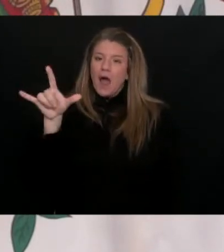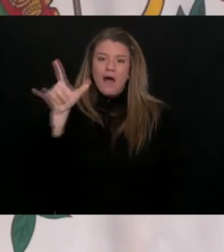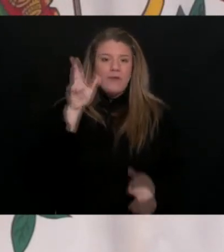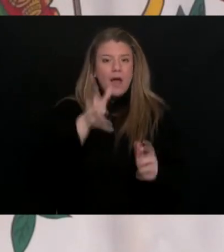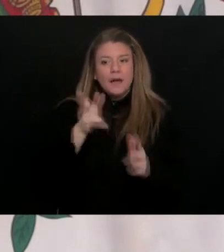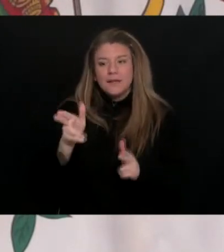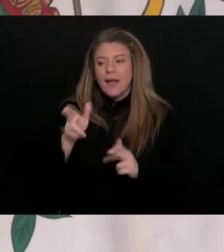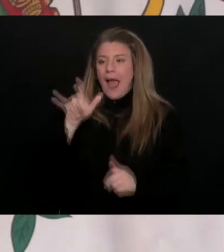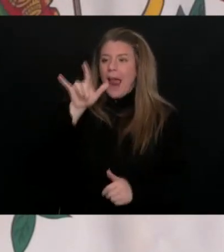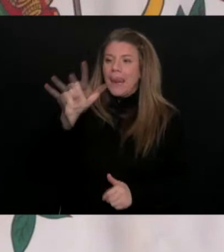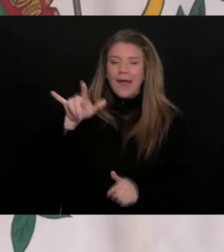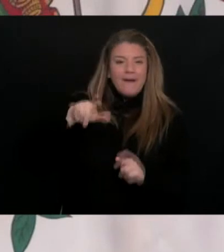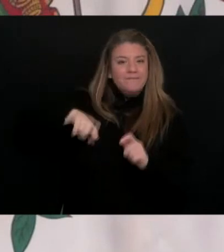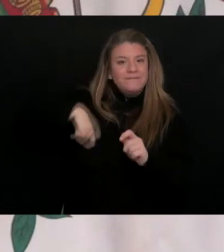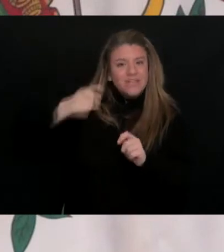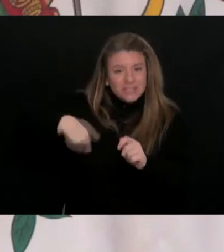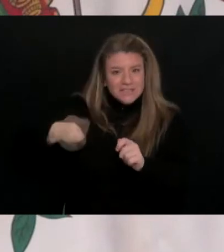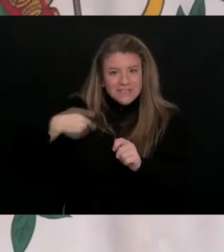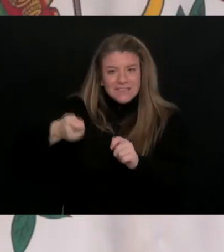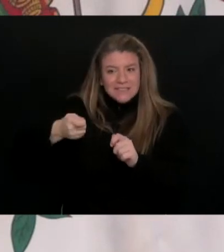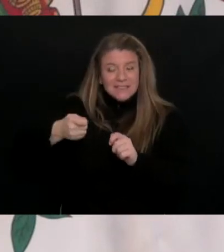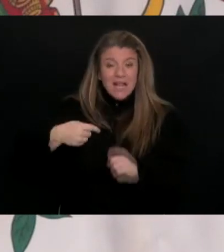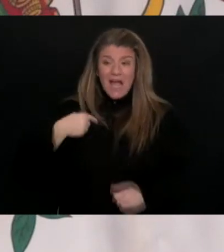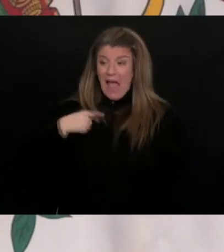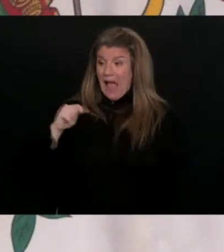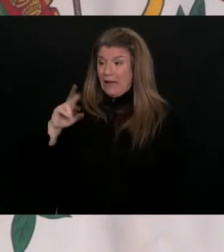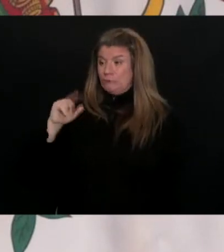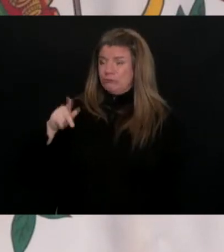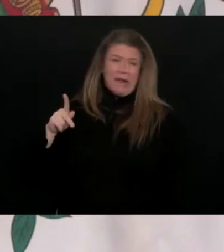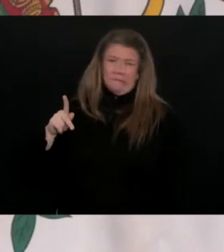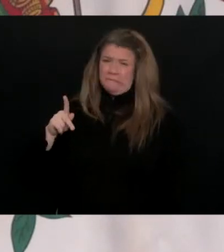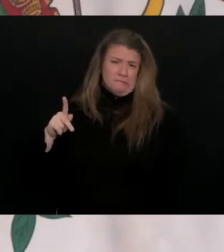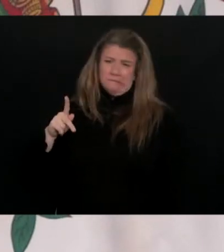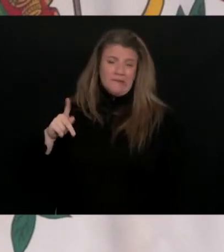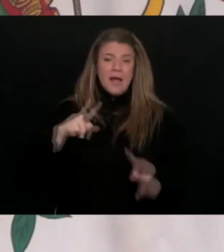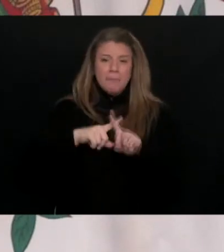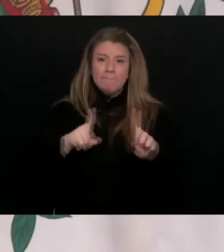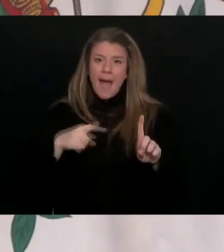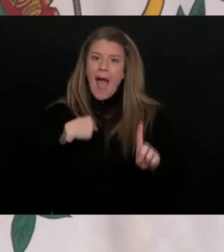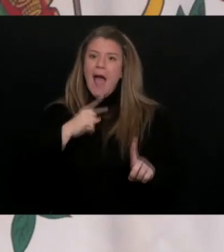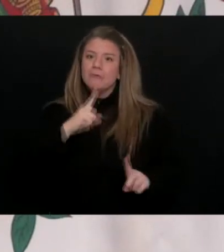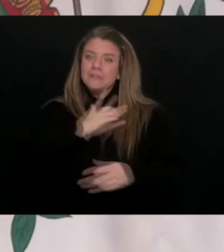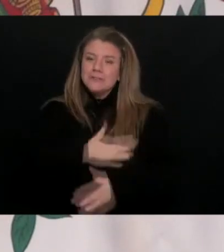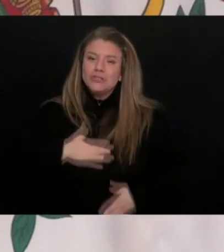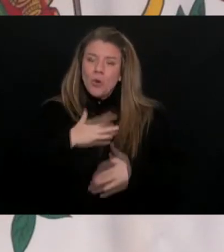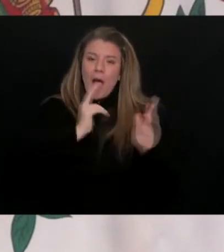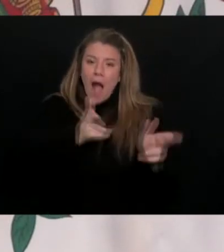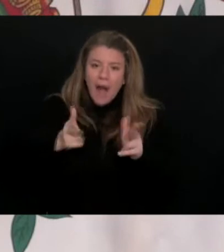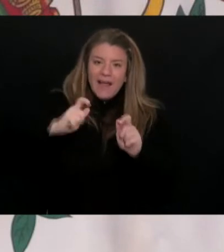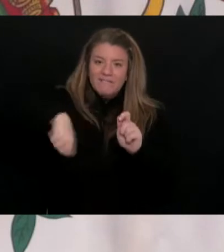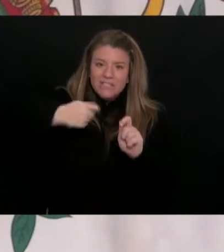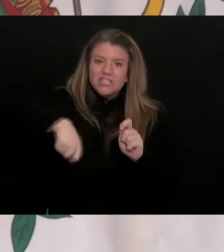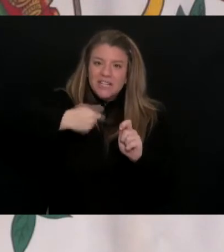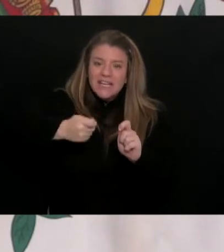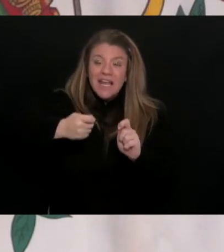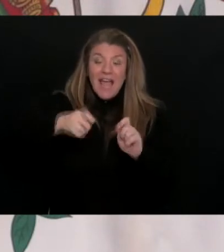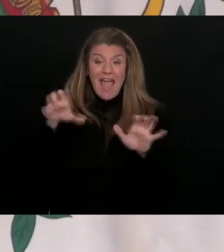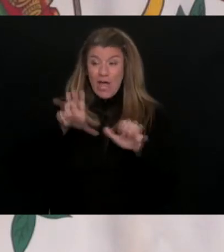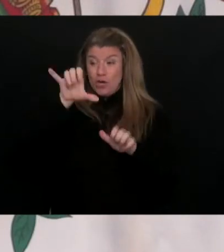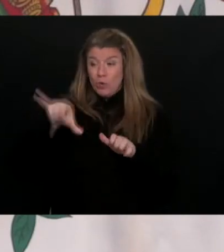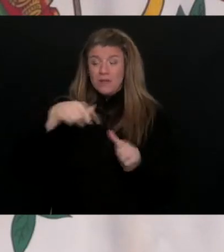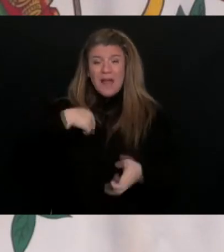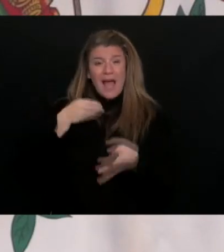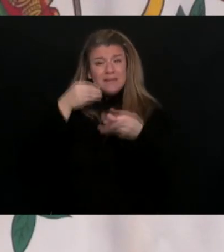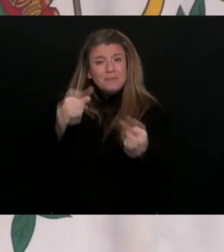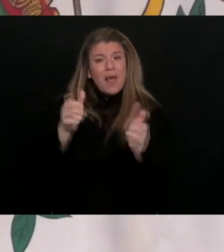to fish. I'm not a trapper, but I love to hunt and fish. And in doing so, I spent so